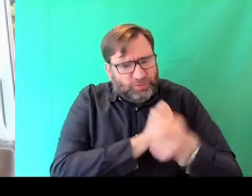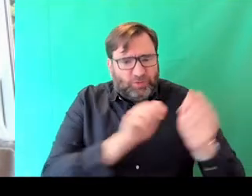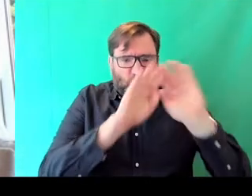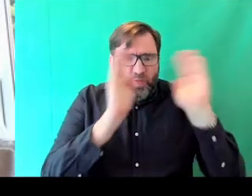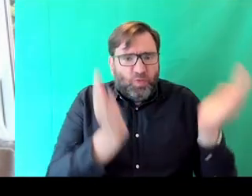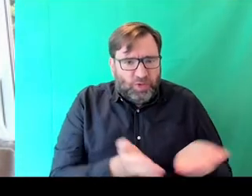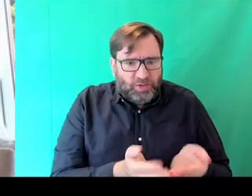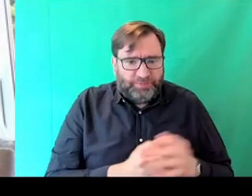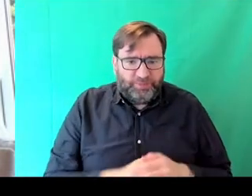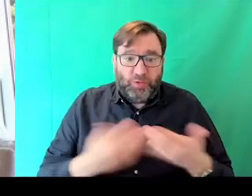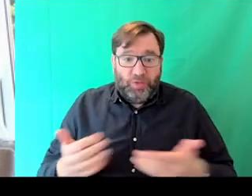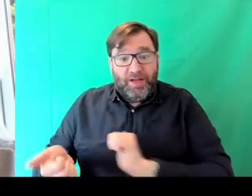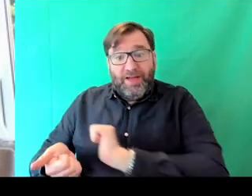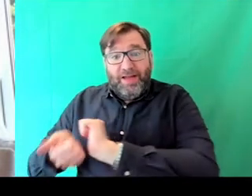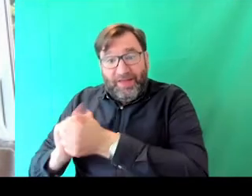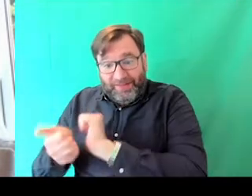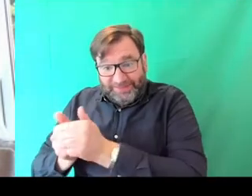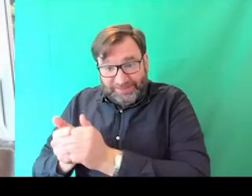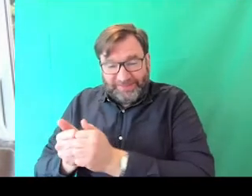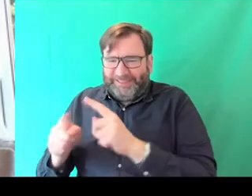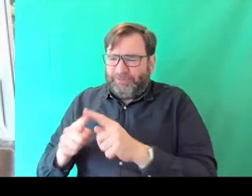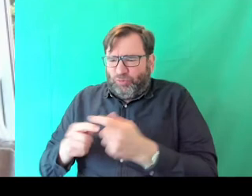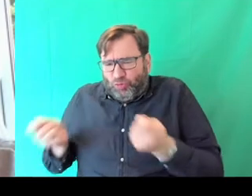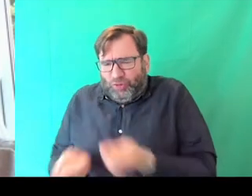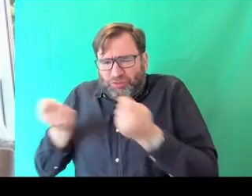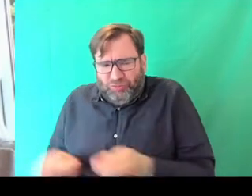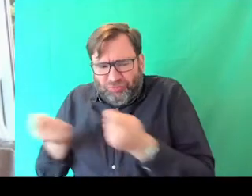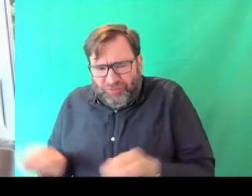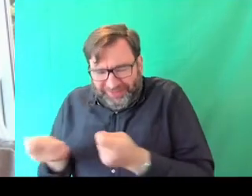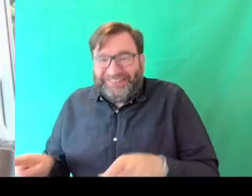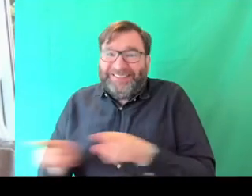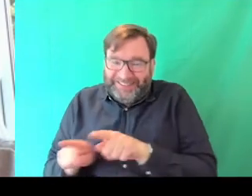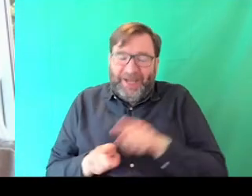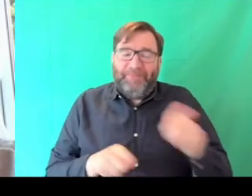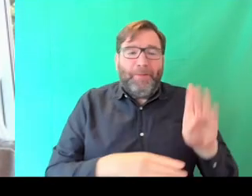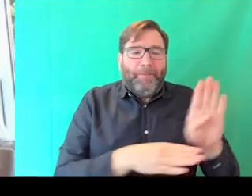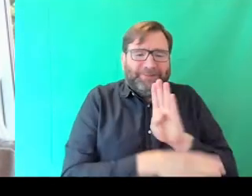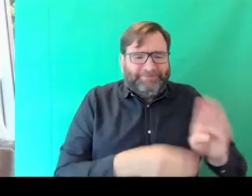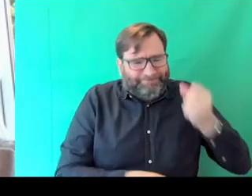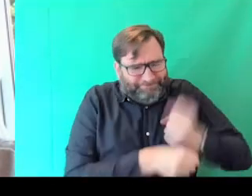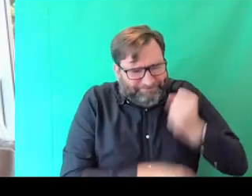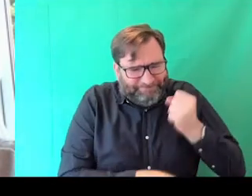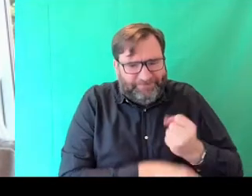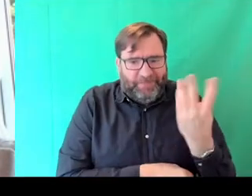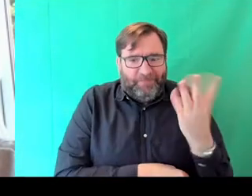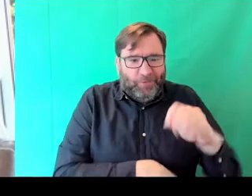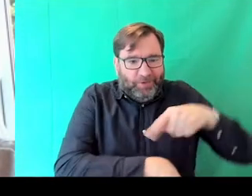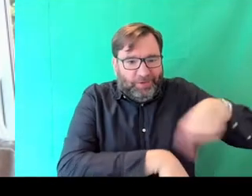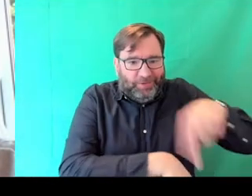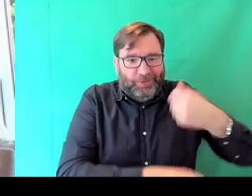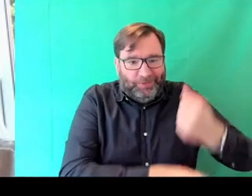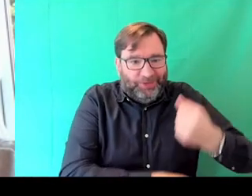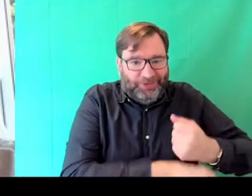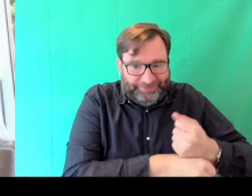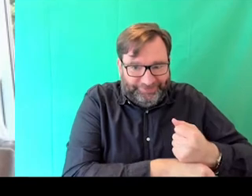It's using your mind over your body, depending, I guess, on your job. But for us, I think we're using our brains a little bit more than when we were athletes. So being